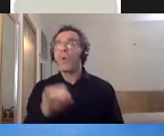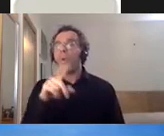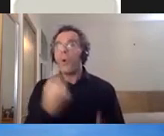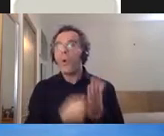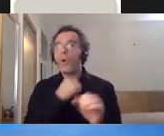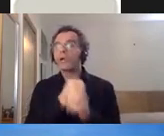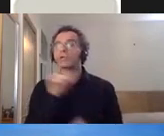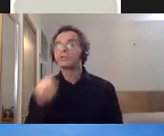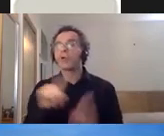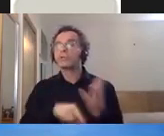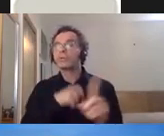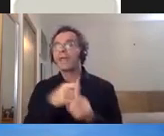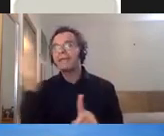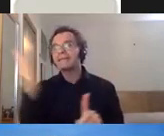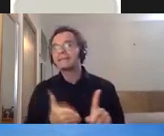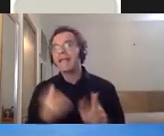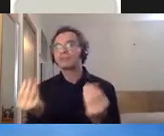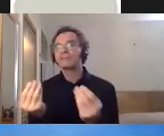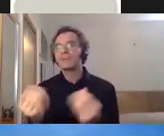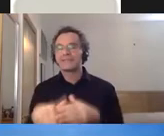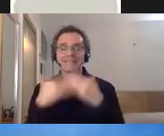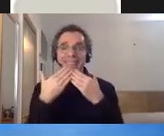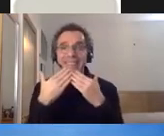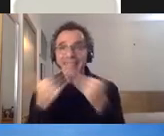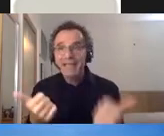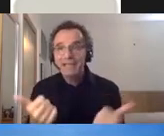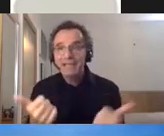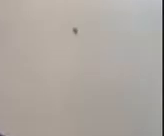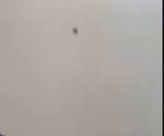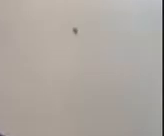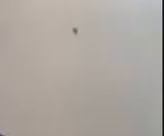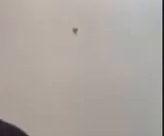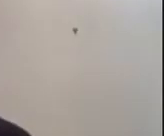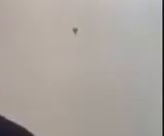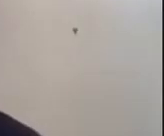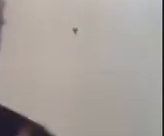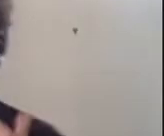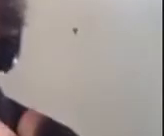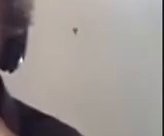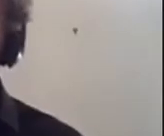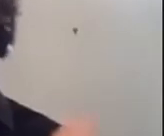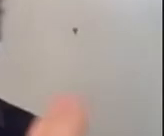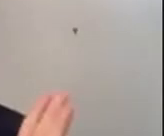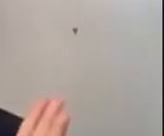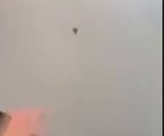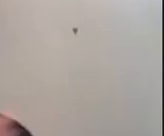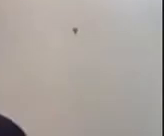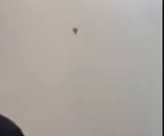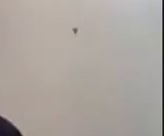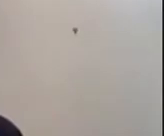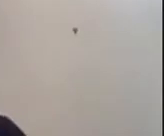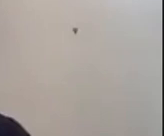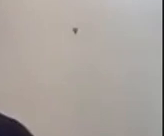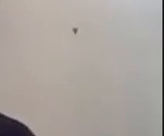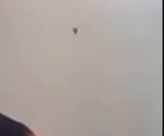www.alfie.org.uk/resources. Thank you very much. Thank you. Thank you very much, Armineh, and your support worker. And I think